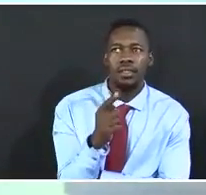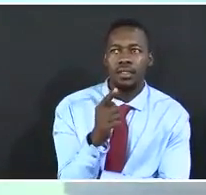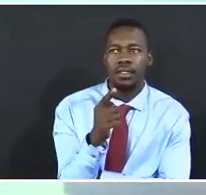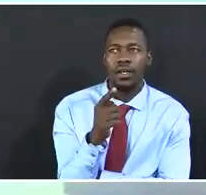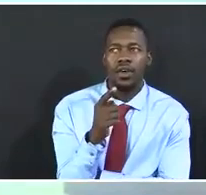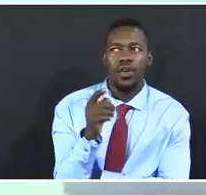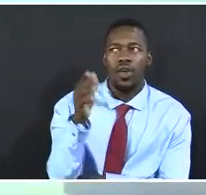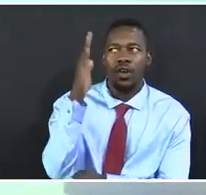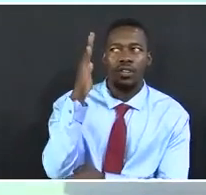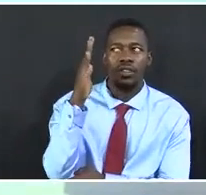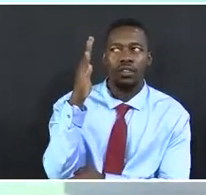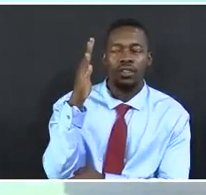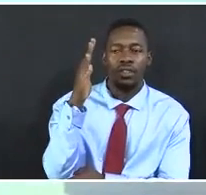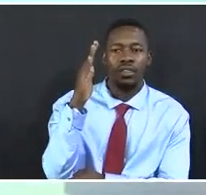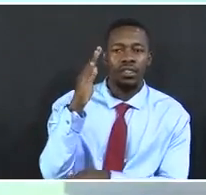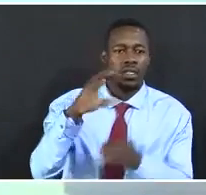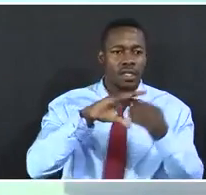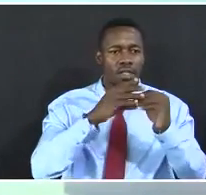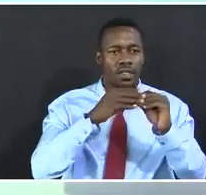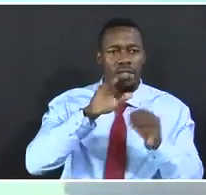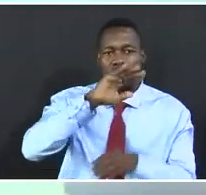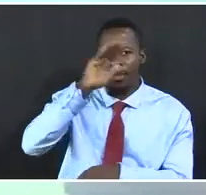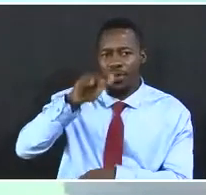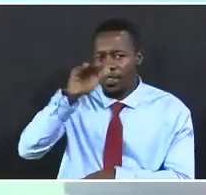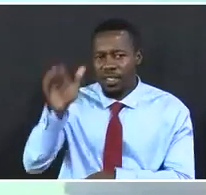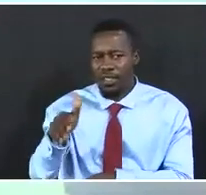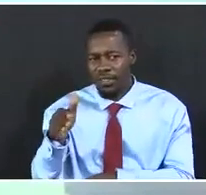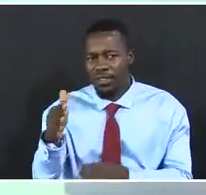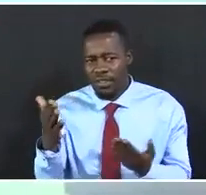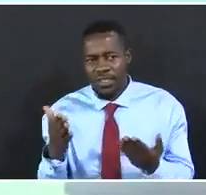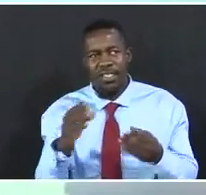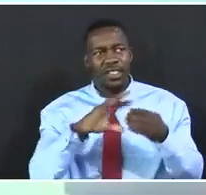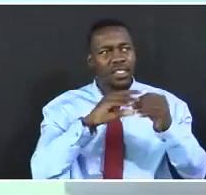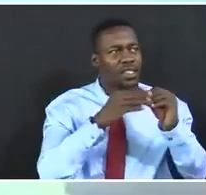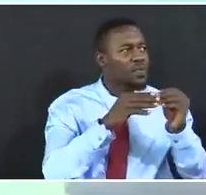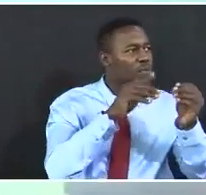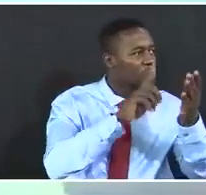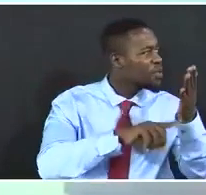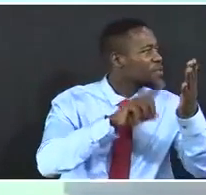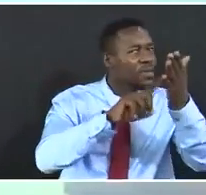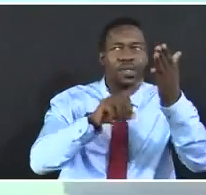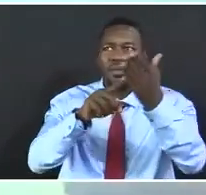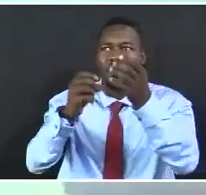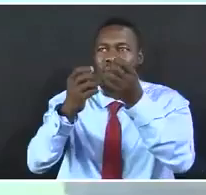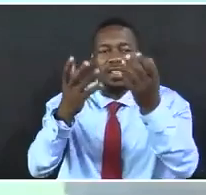Who may stand in his presence?" Good people,